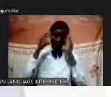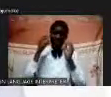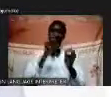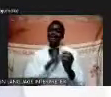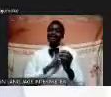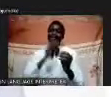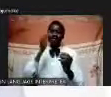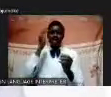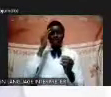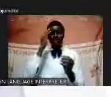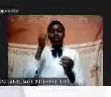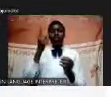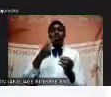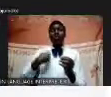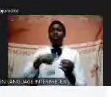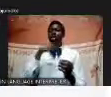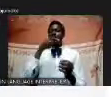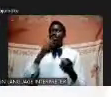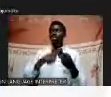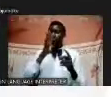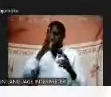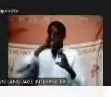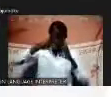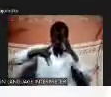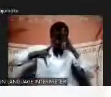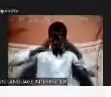be innovative. Okay, so